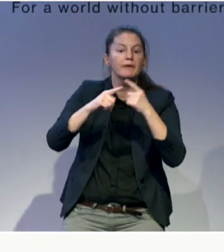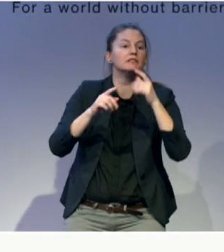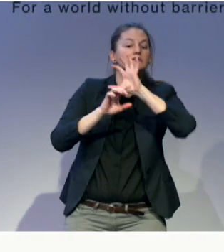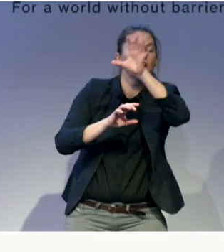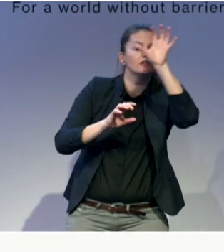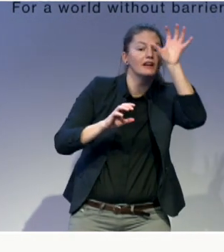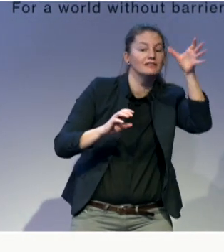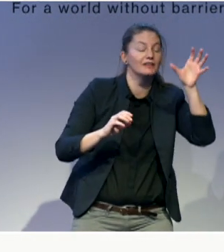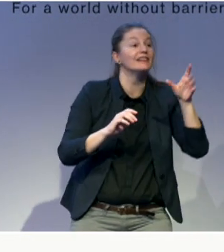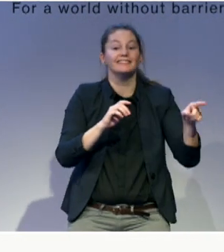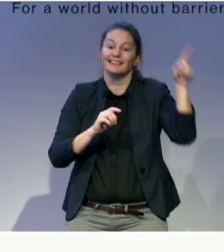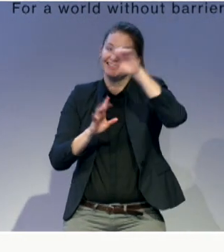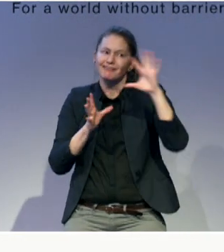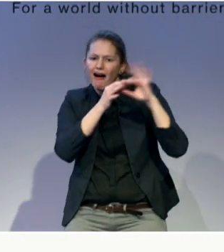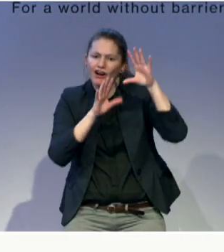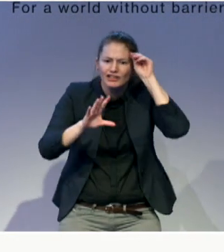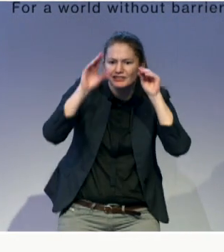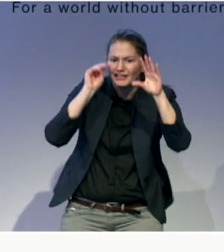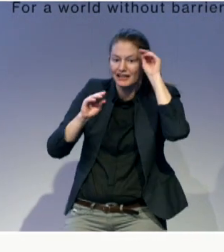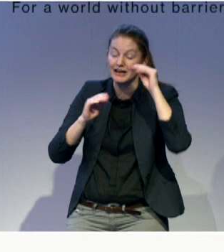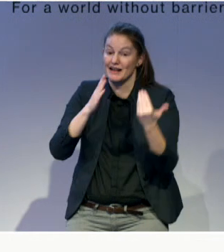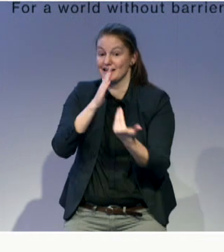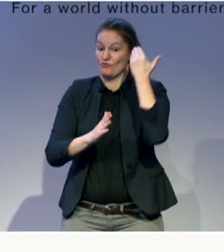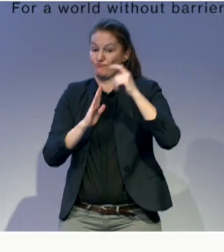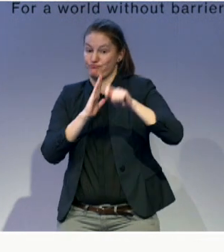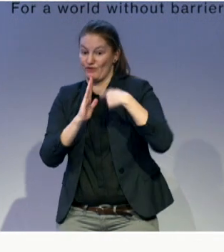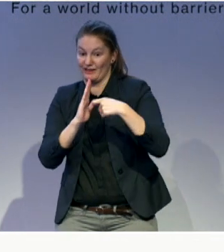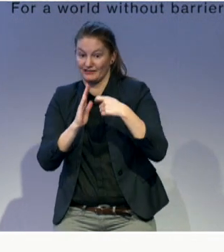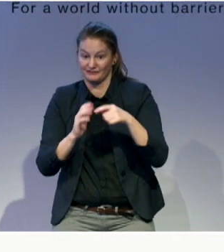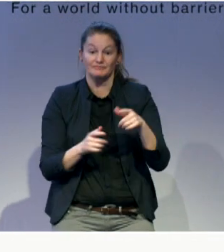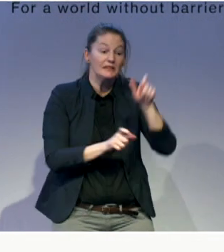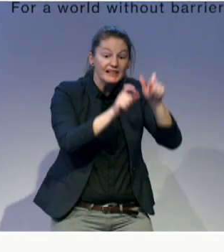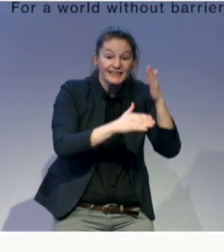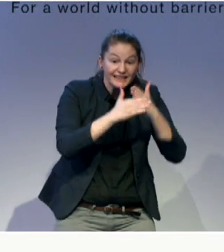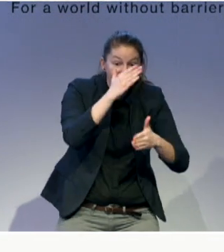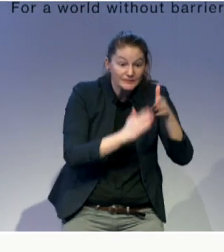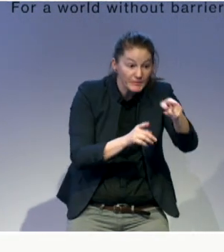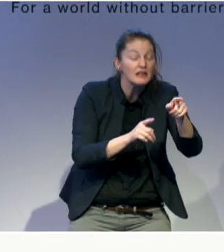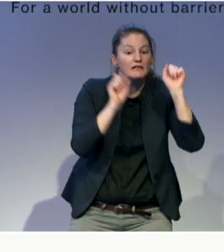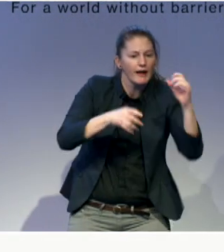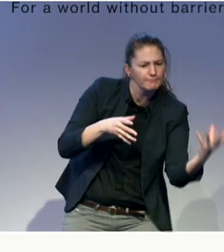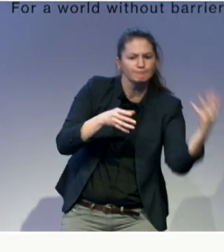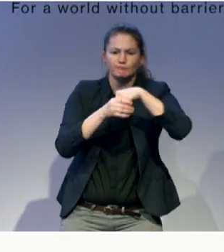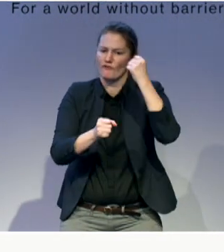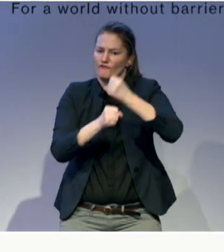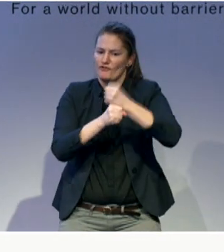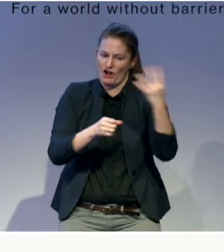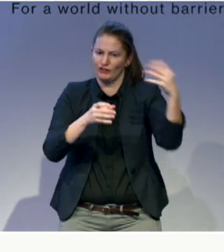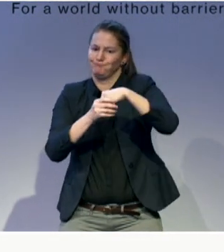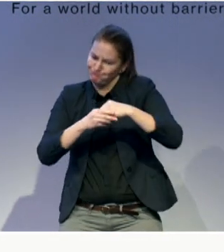persons with disabilities. Within just 2 years, we organized so far